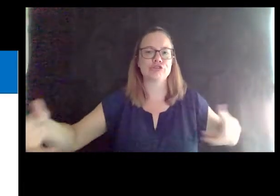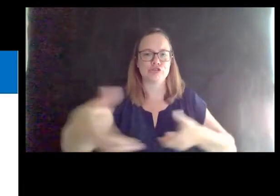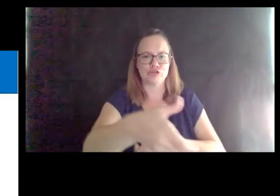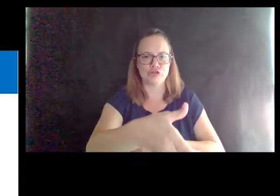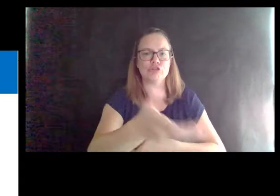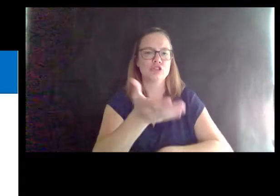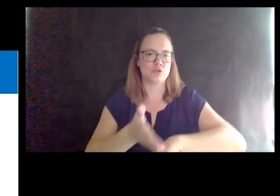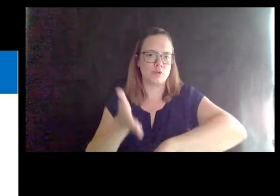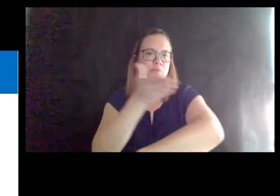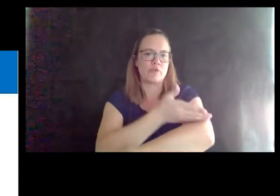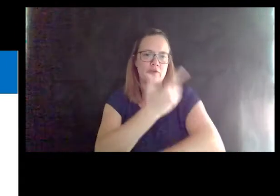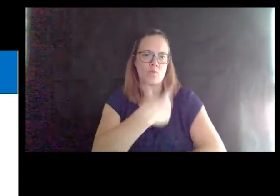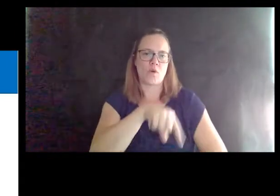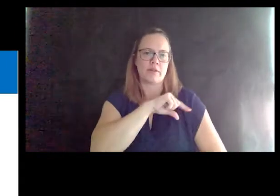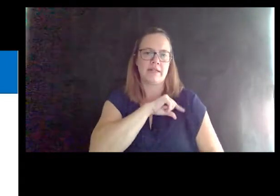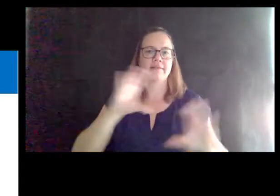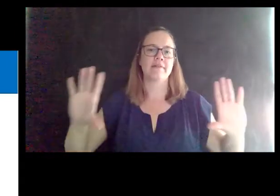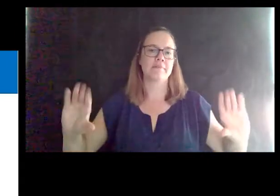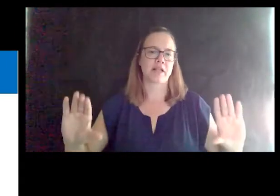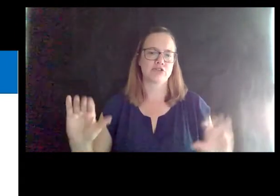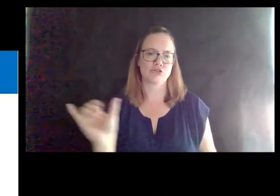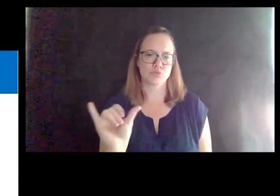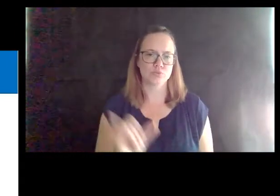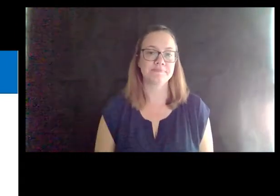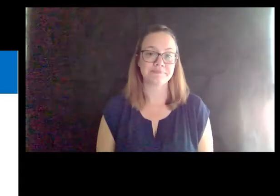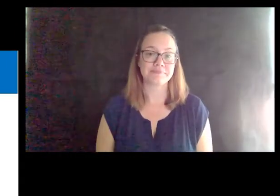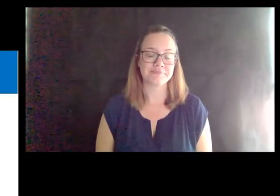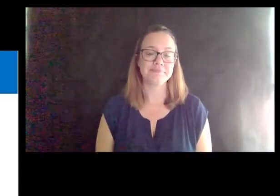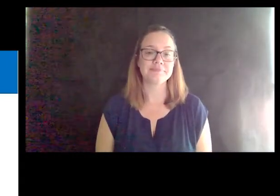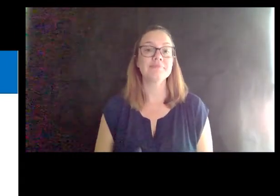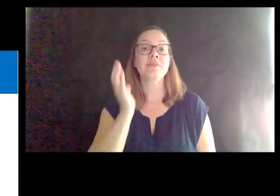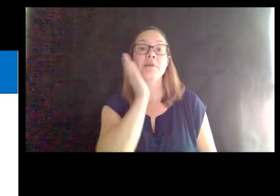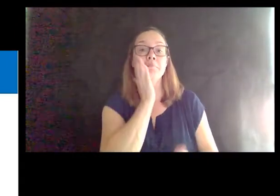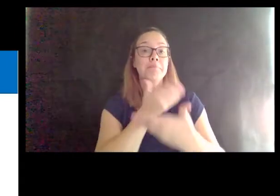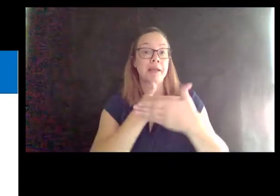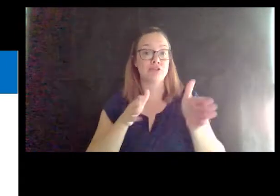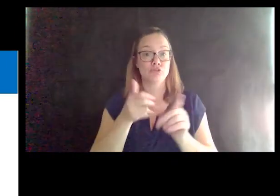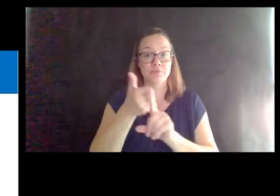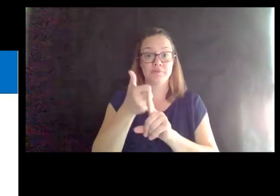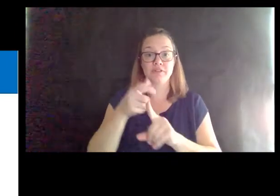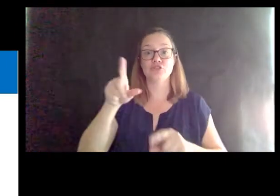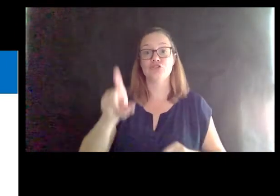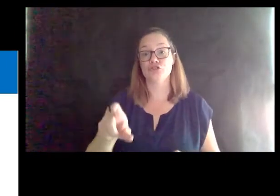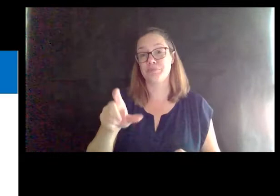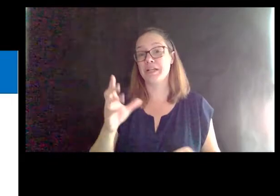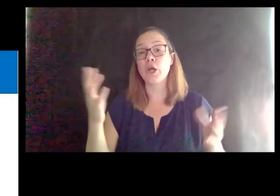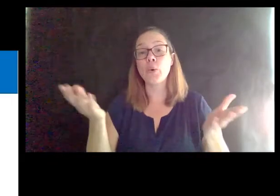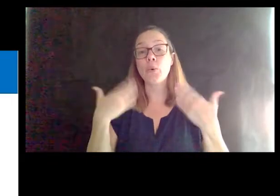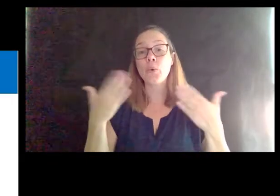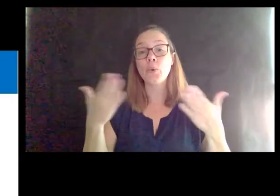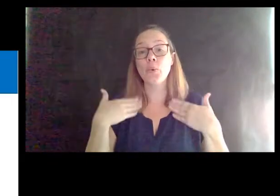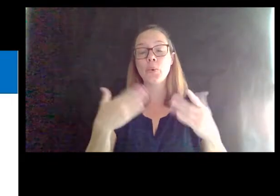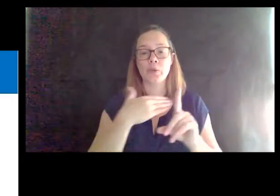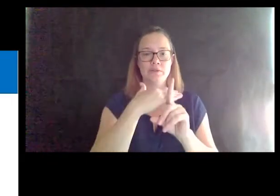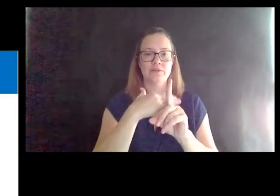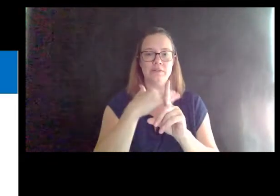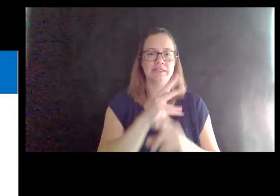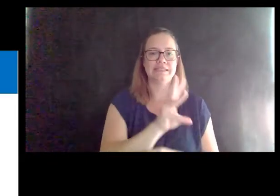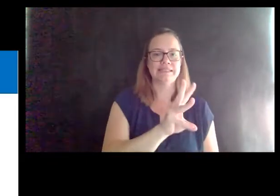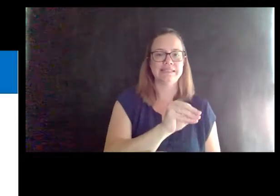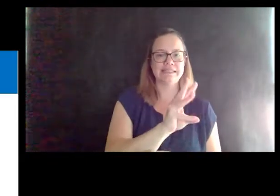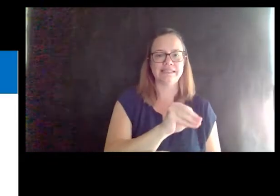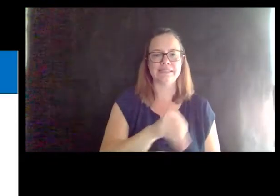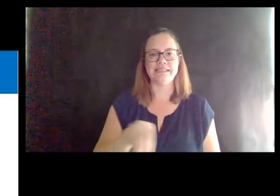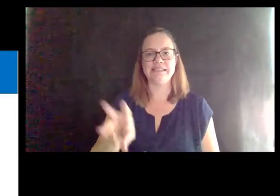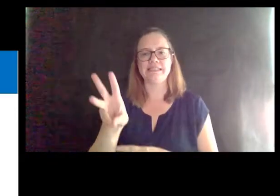quality of the mattress as well. The bedroom should be cool between 60 and 67 degrees